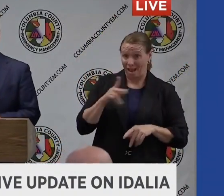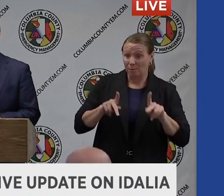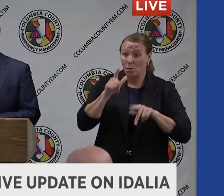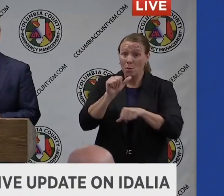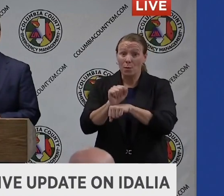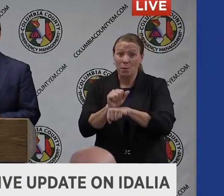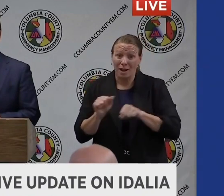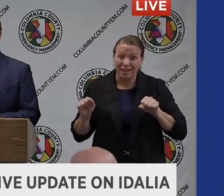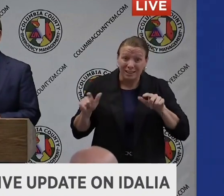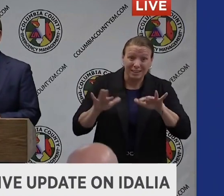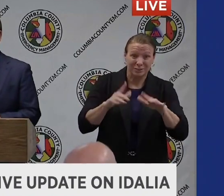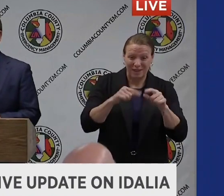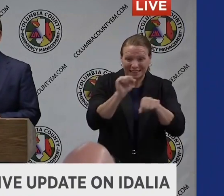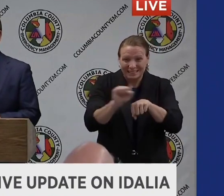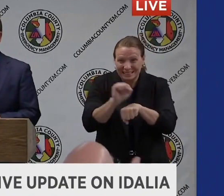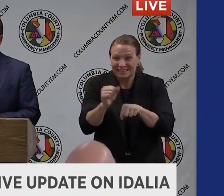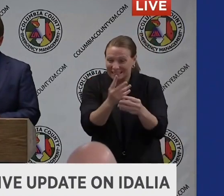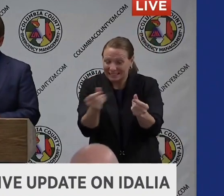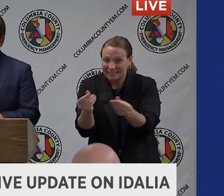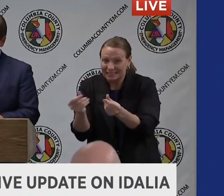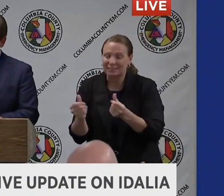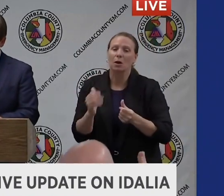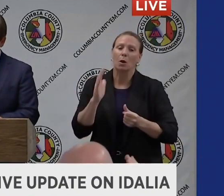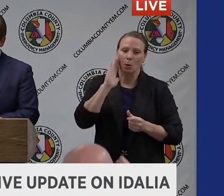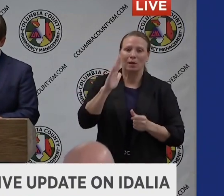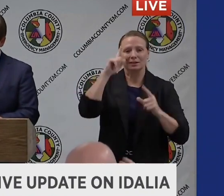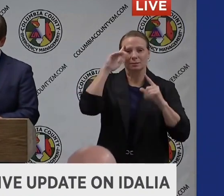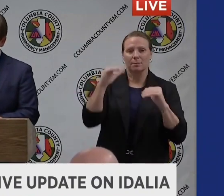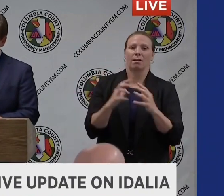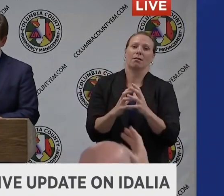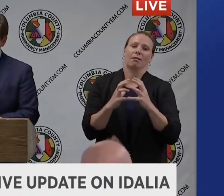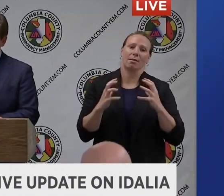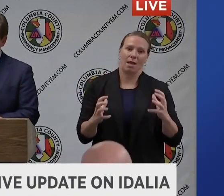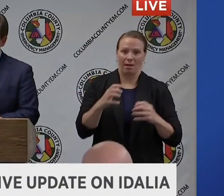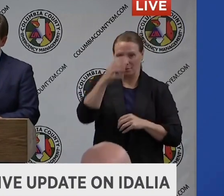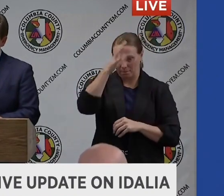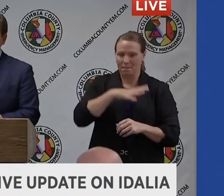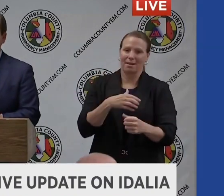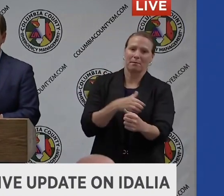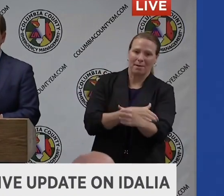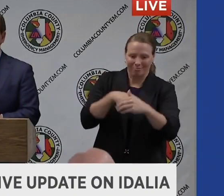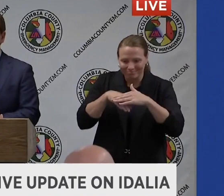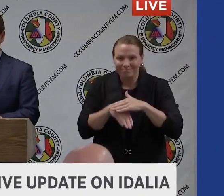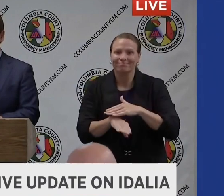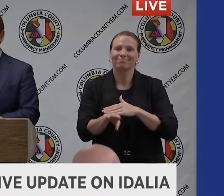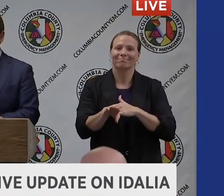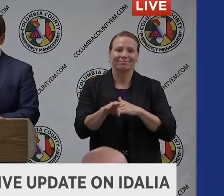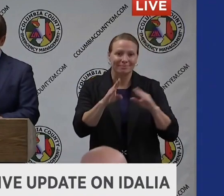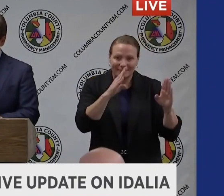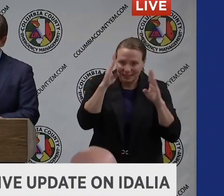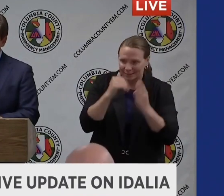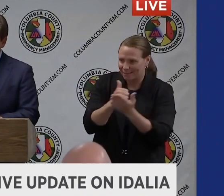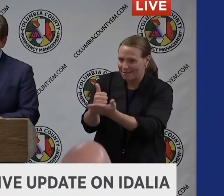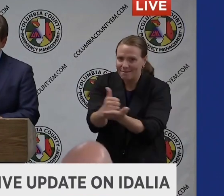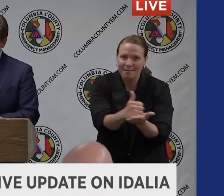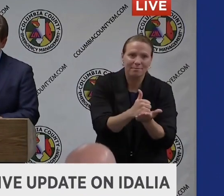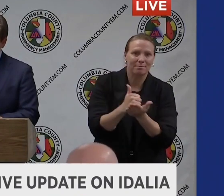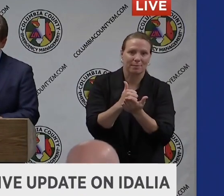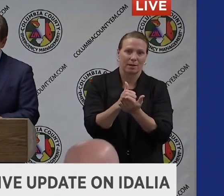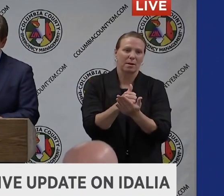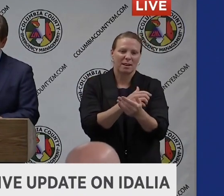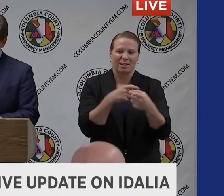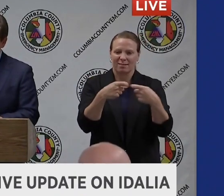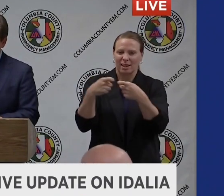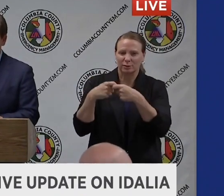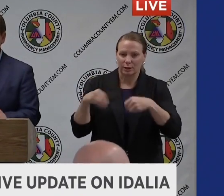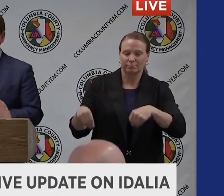it's definitely going to be something that is going to require a lot of manpower and a lot of attention. So power restoration is something that is